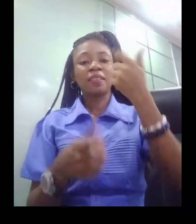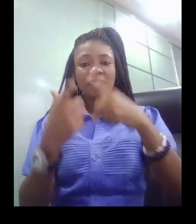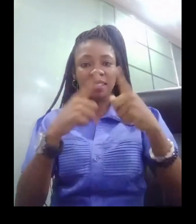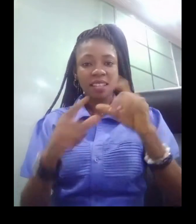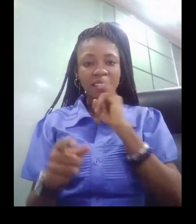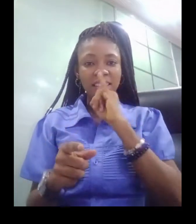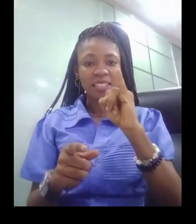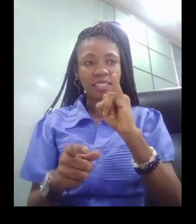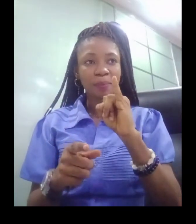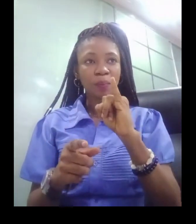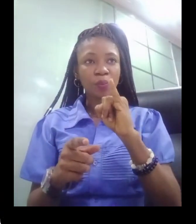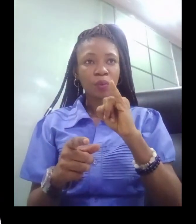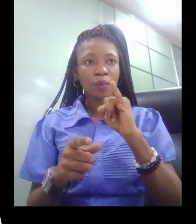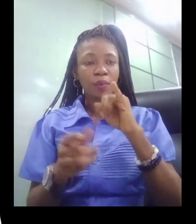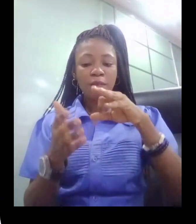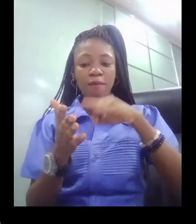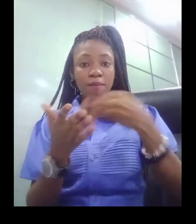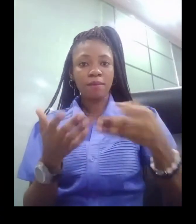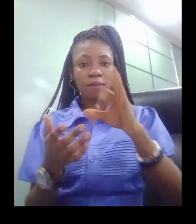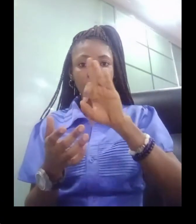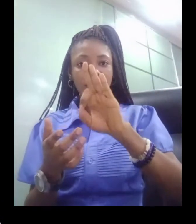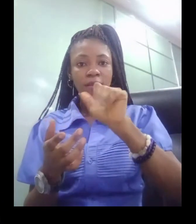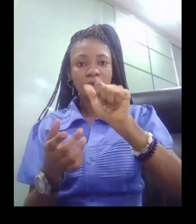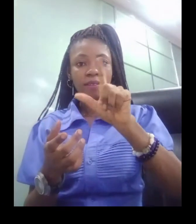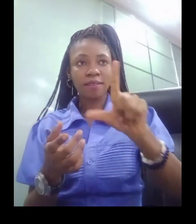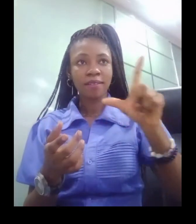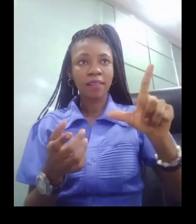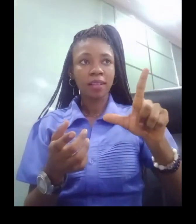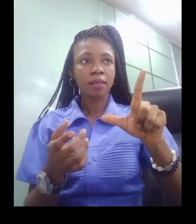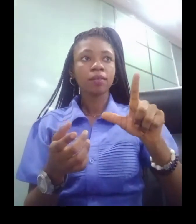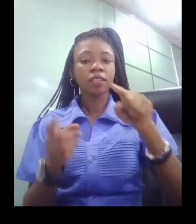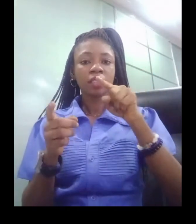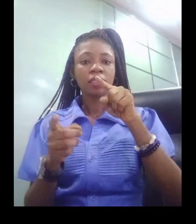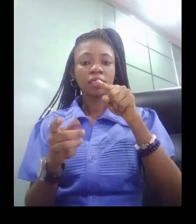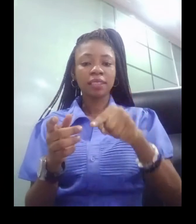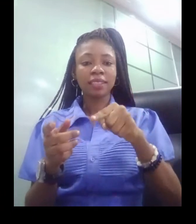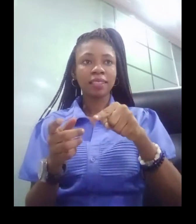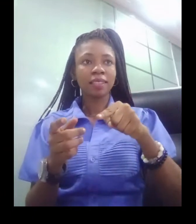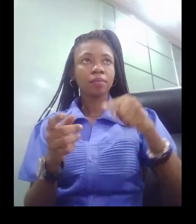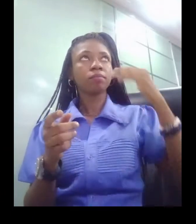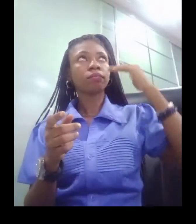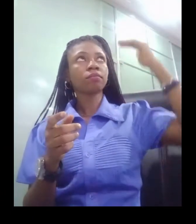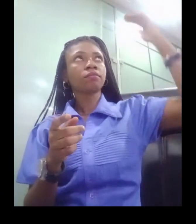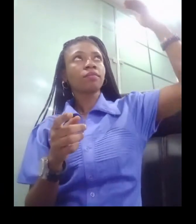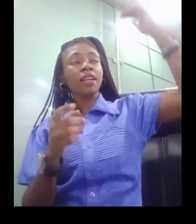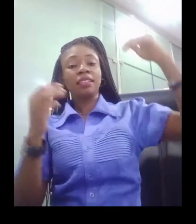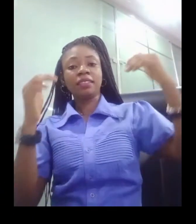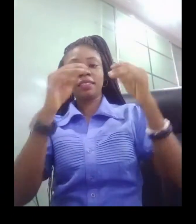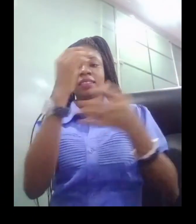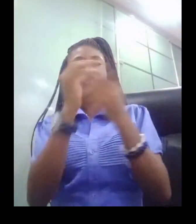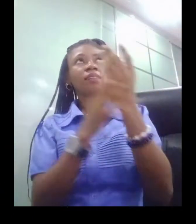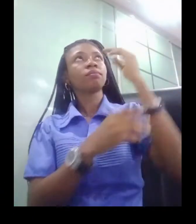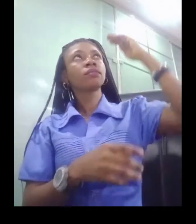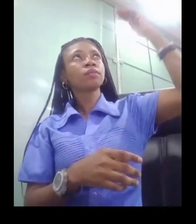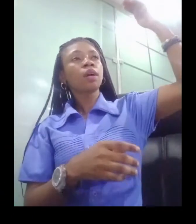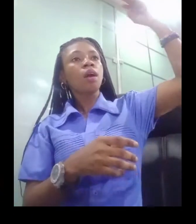is fall. We see her, she was able to raise her hand, I would say above the signing space, above her